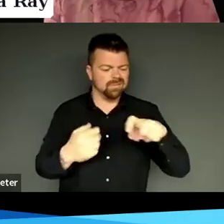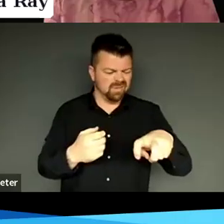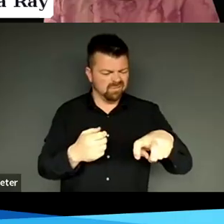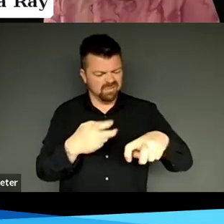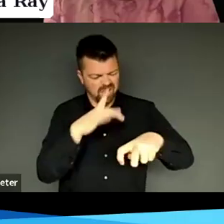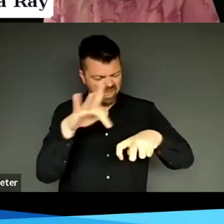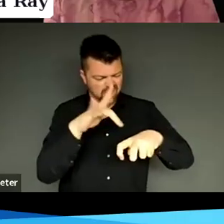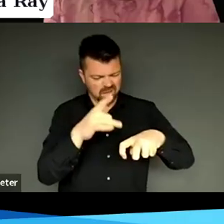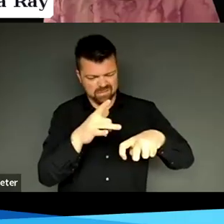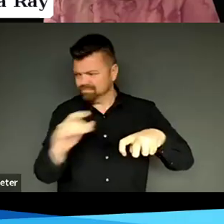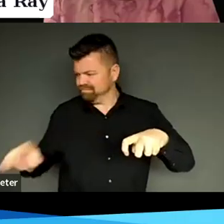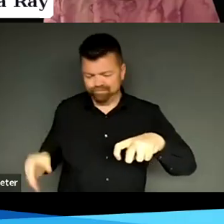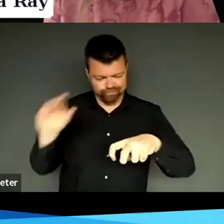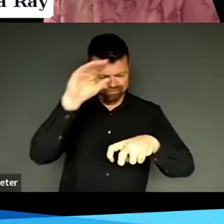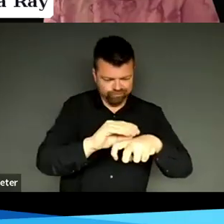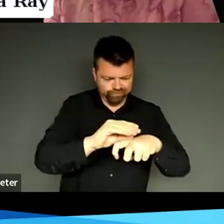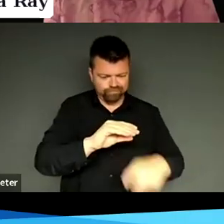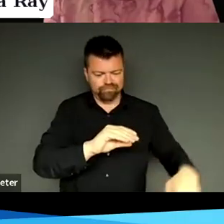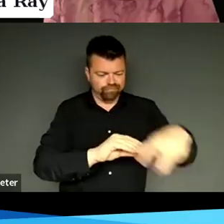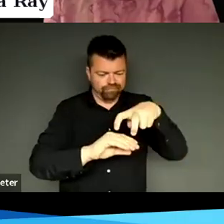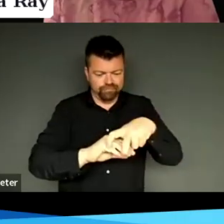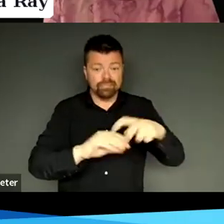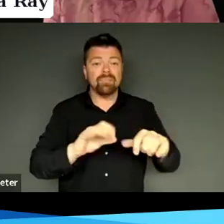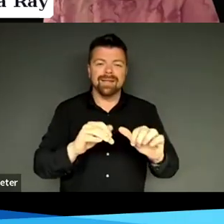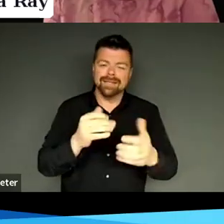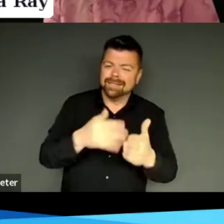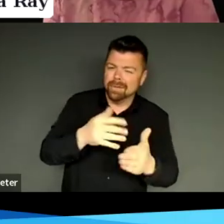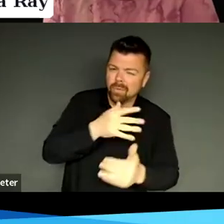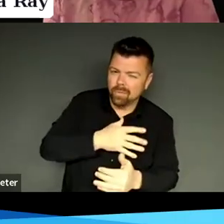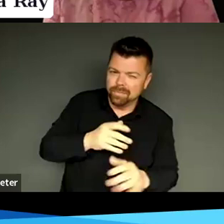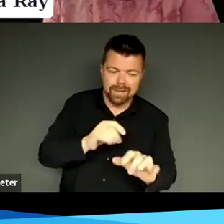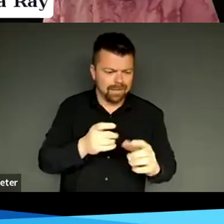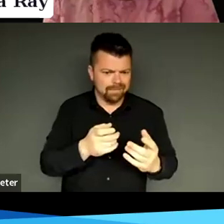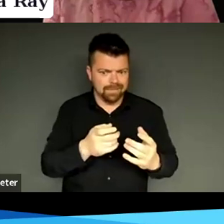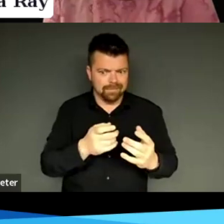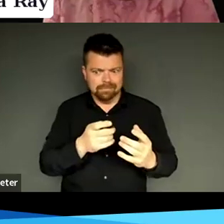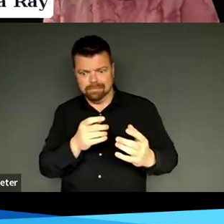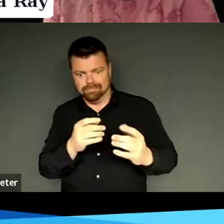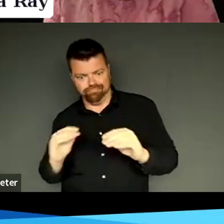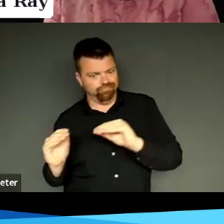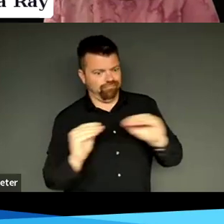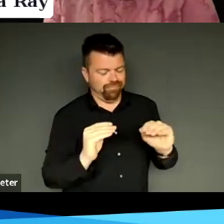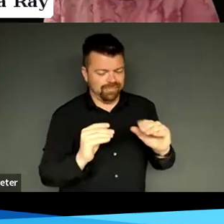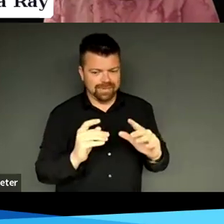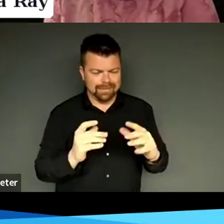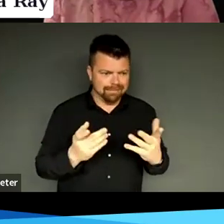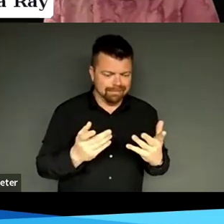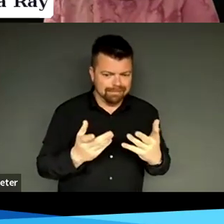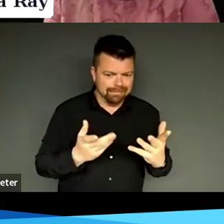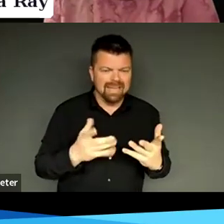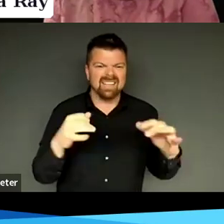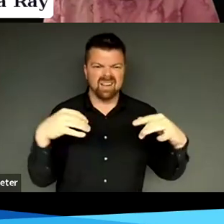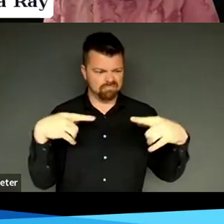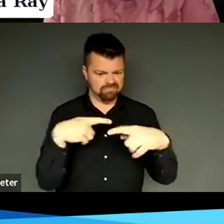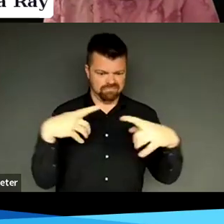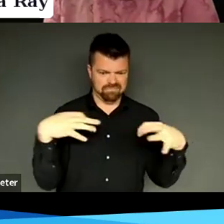for the ladies, they can't have that cushion underneath you because they can't get to where they need to go. And so it gets very complicated, but anything you